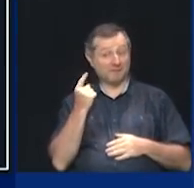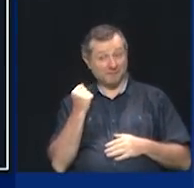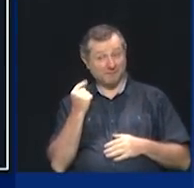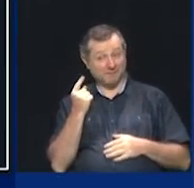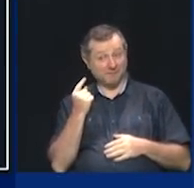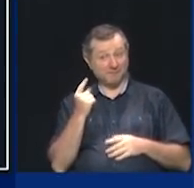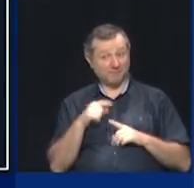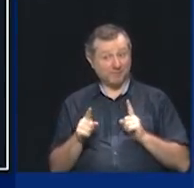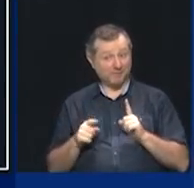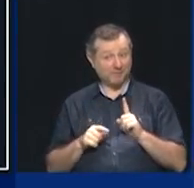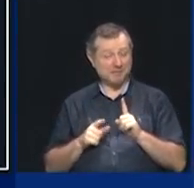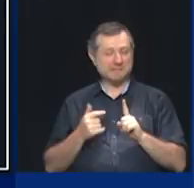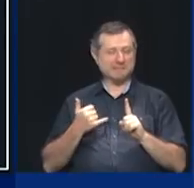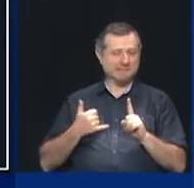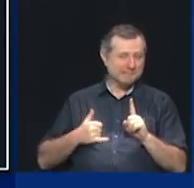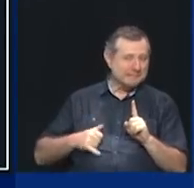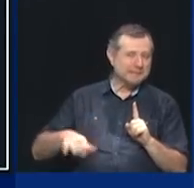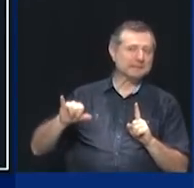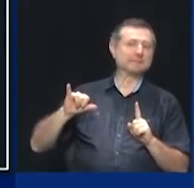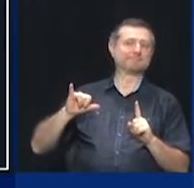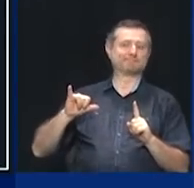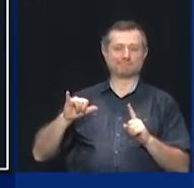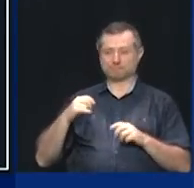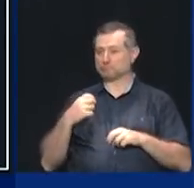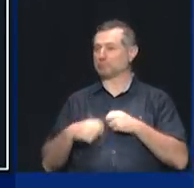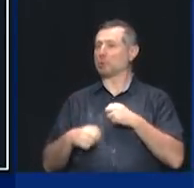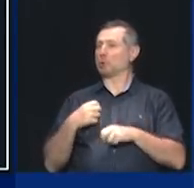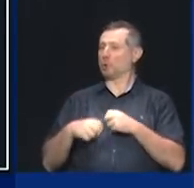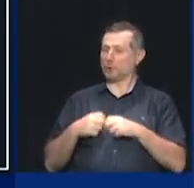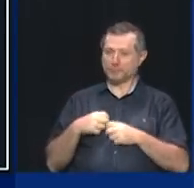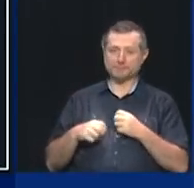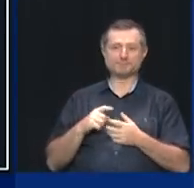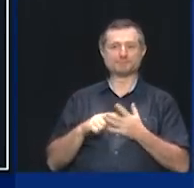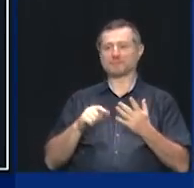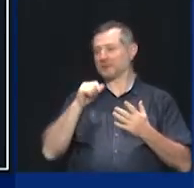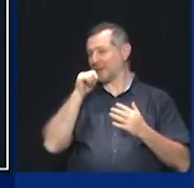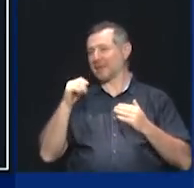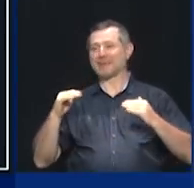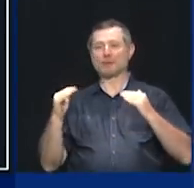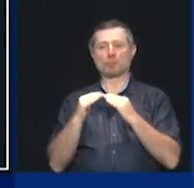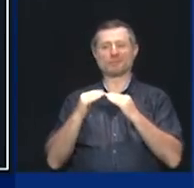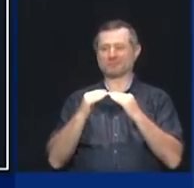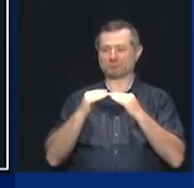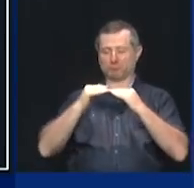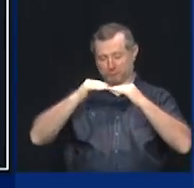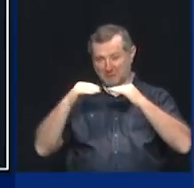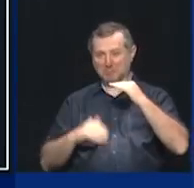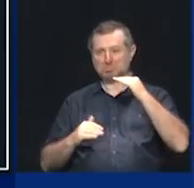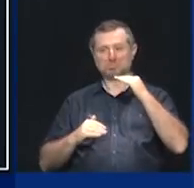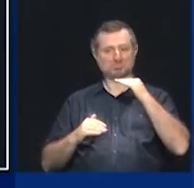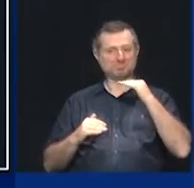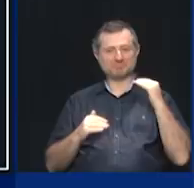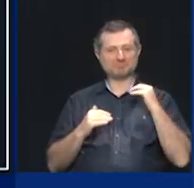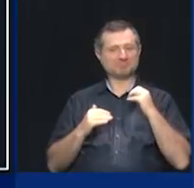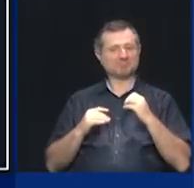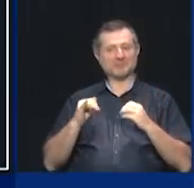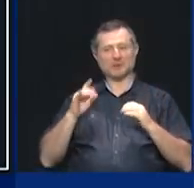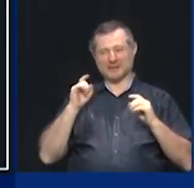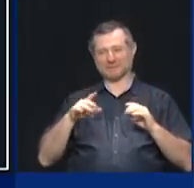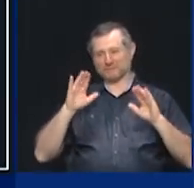there's still low tide inequality, and it is still a matter of life and